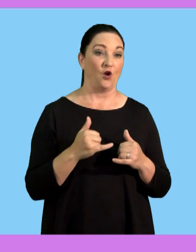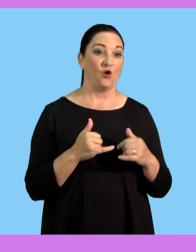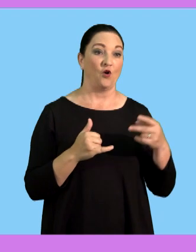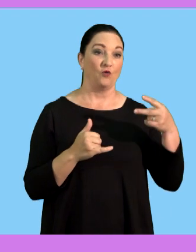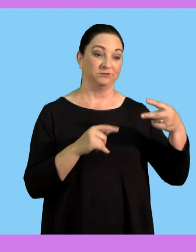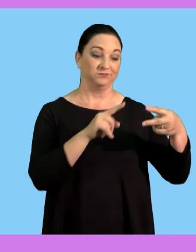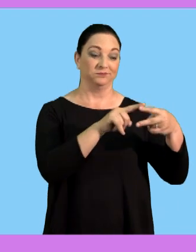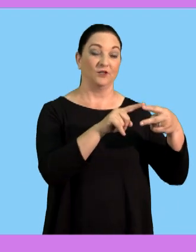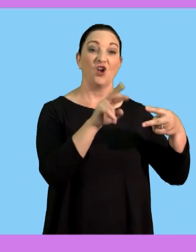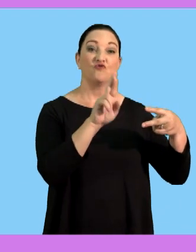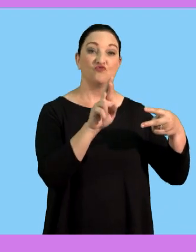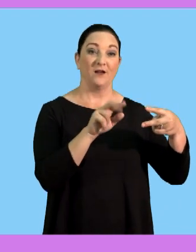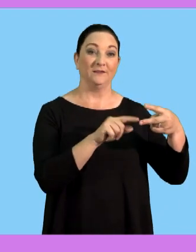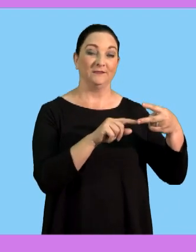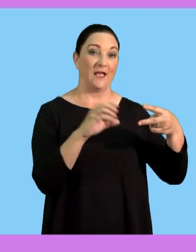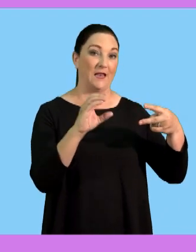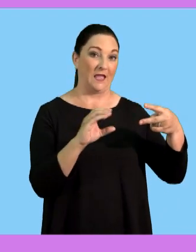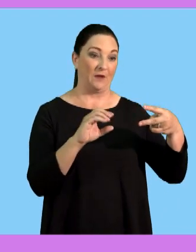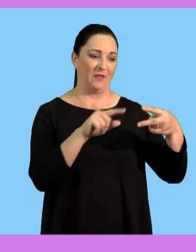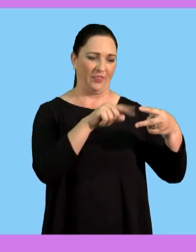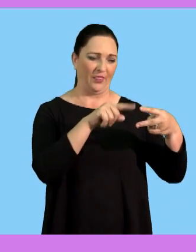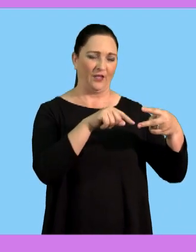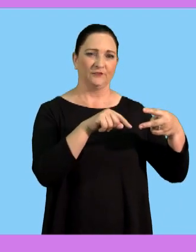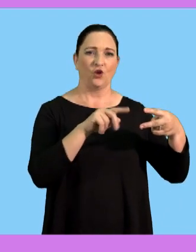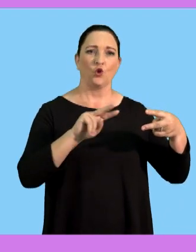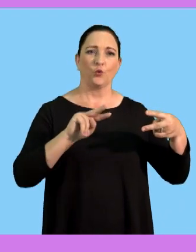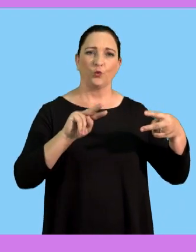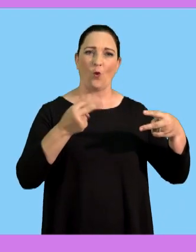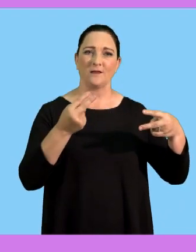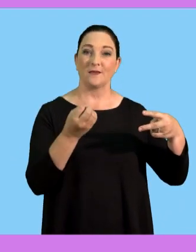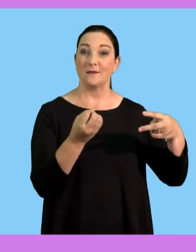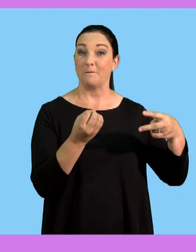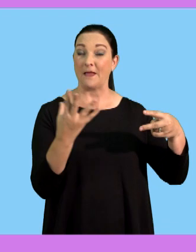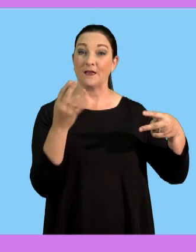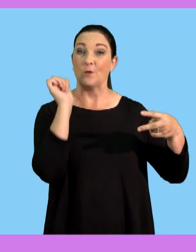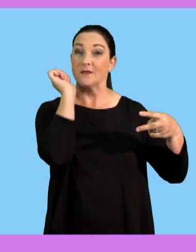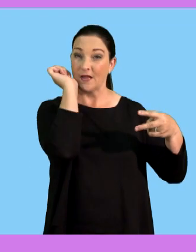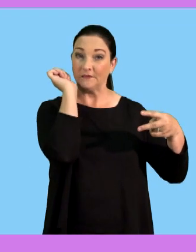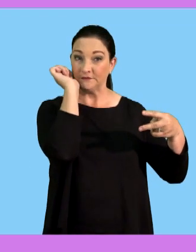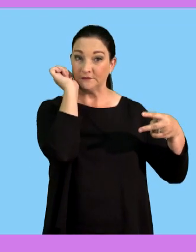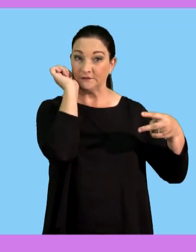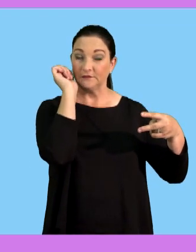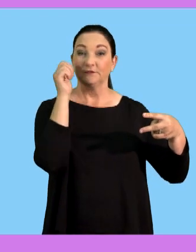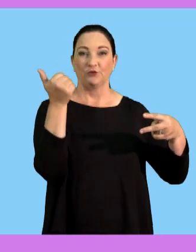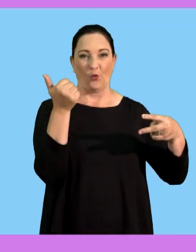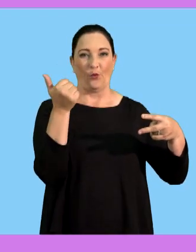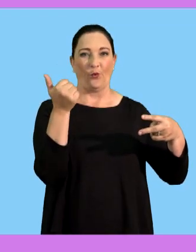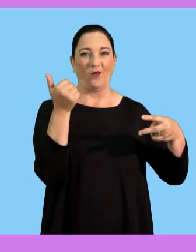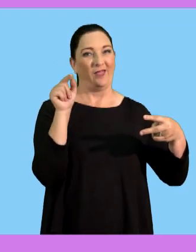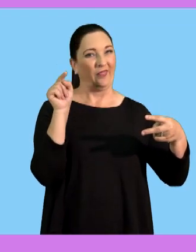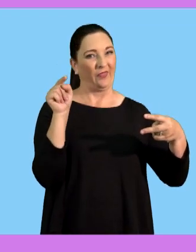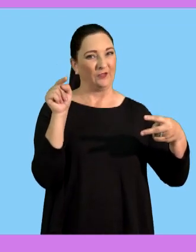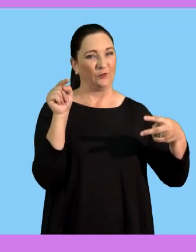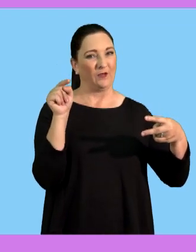ones with caramel, so the 2 we are looking for here, right, the first 2, is twice as many as the one with nuts. So there's the one with nuts,